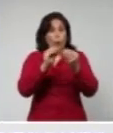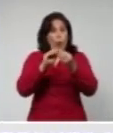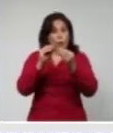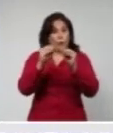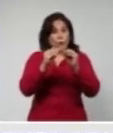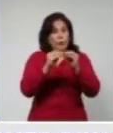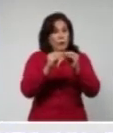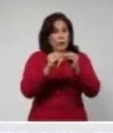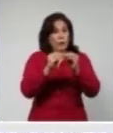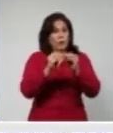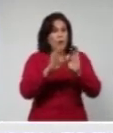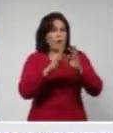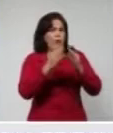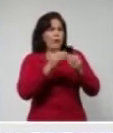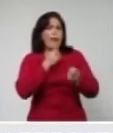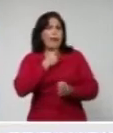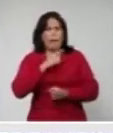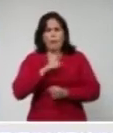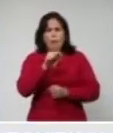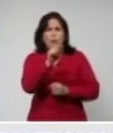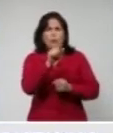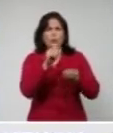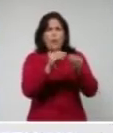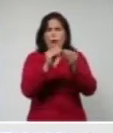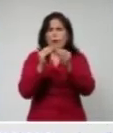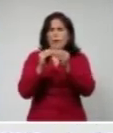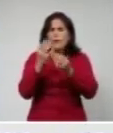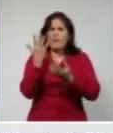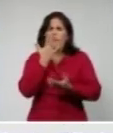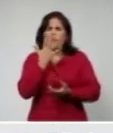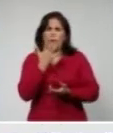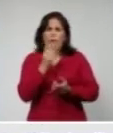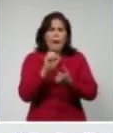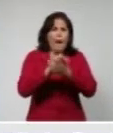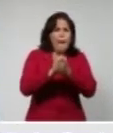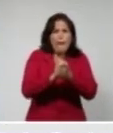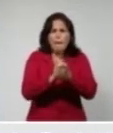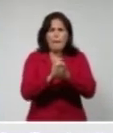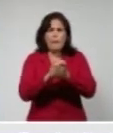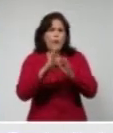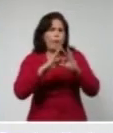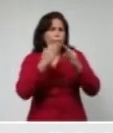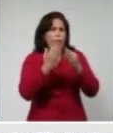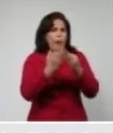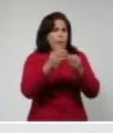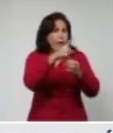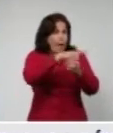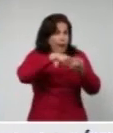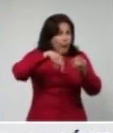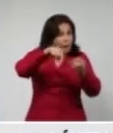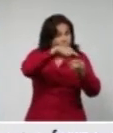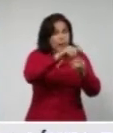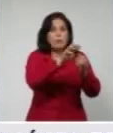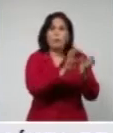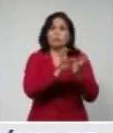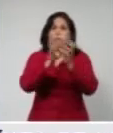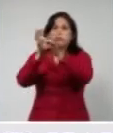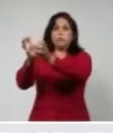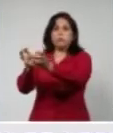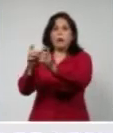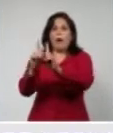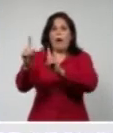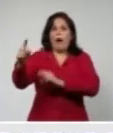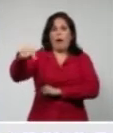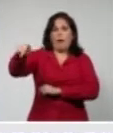into contact with is sent to an isolation center for a certain period of time, where they